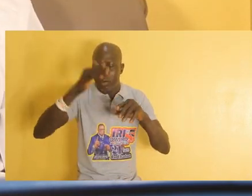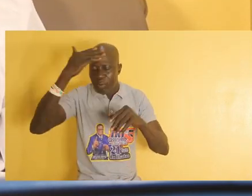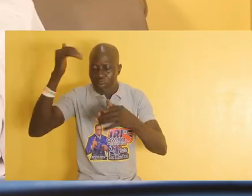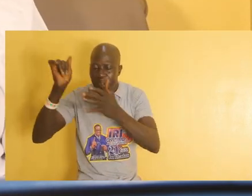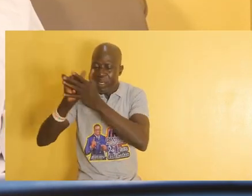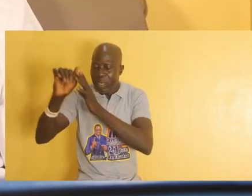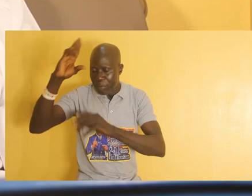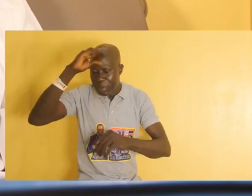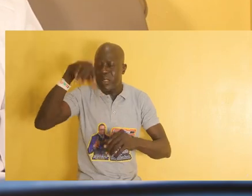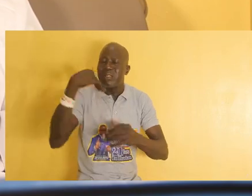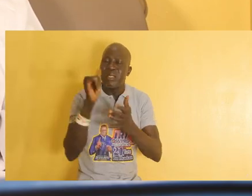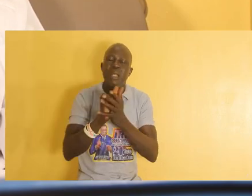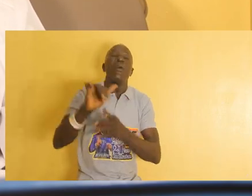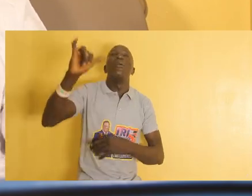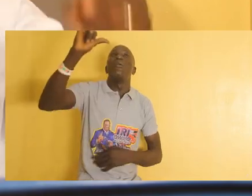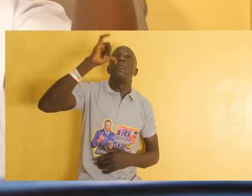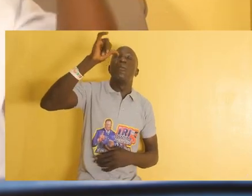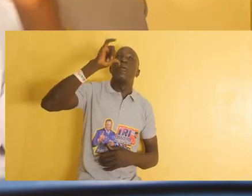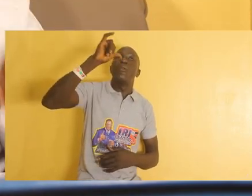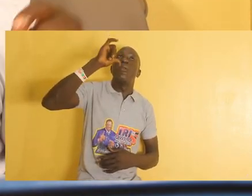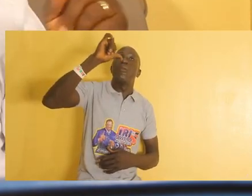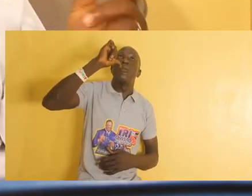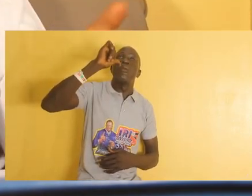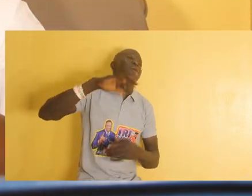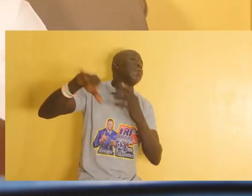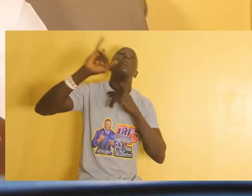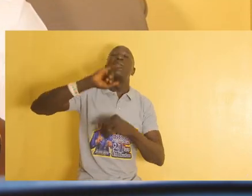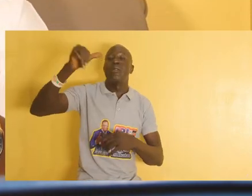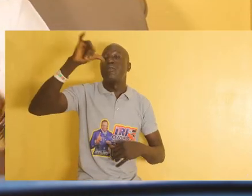Don't forget that. That man says he's a drunkard.